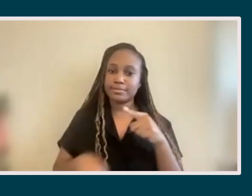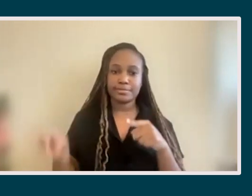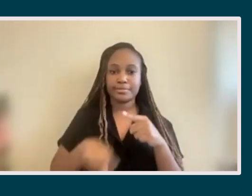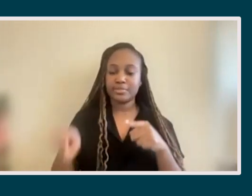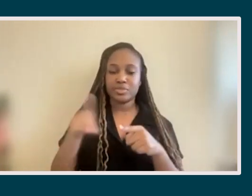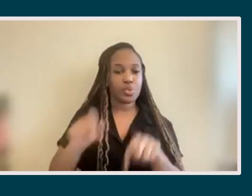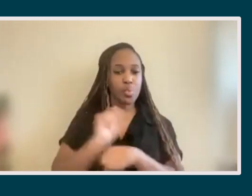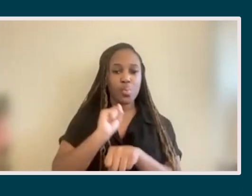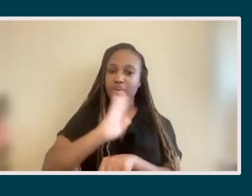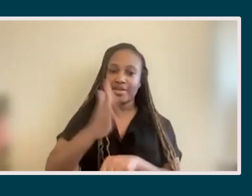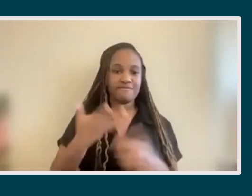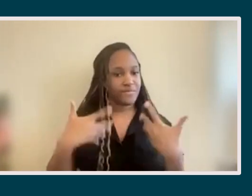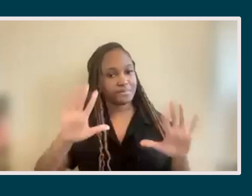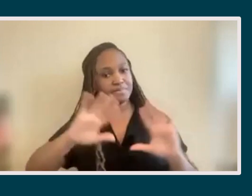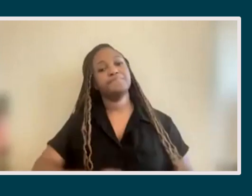Yeah.